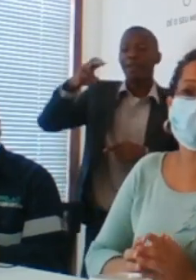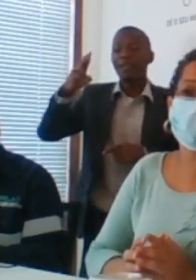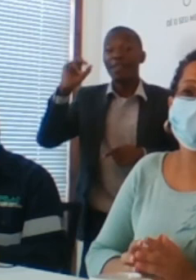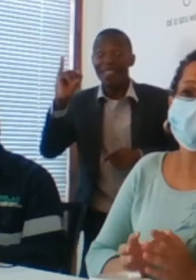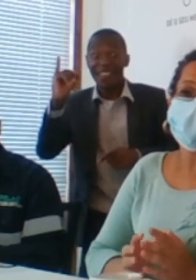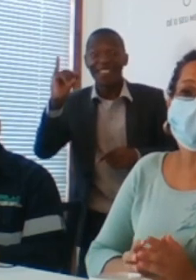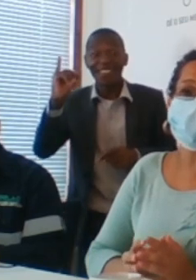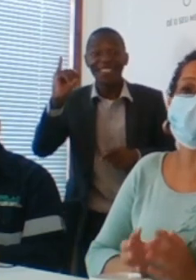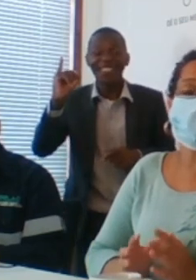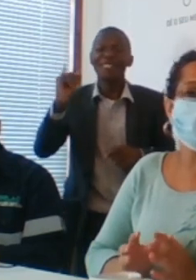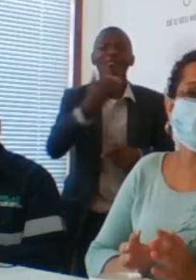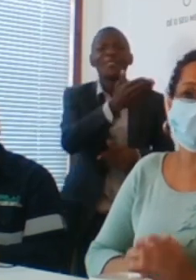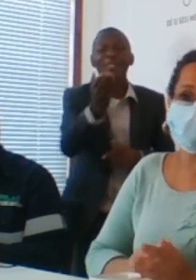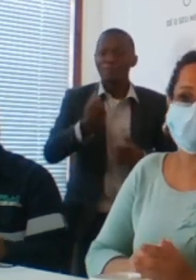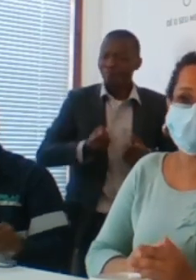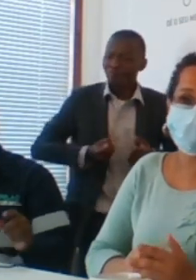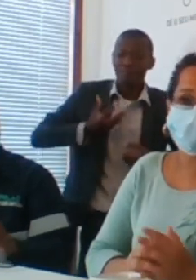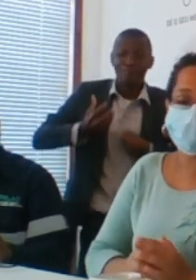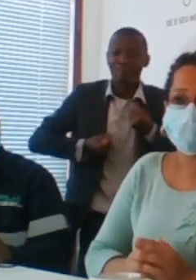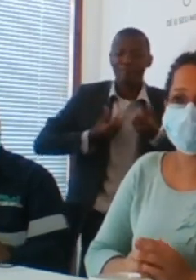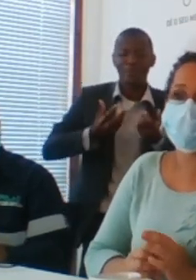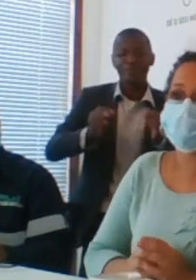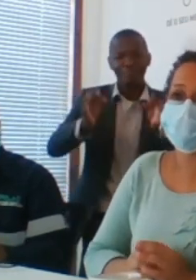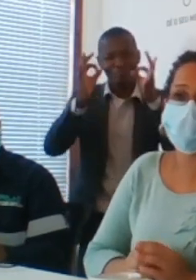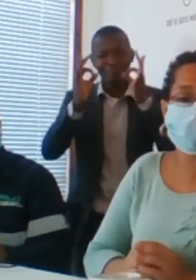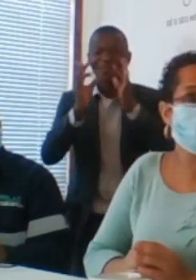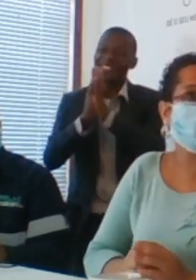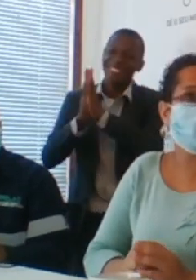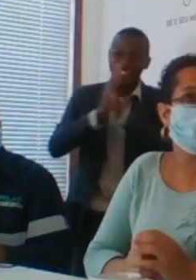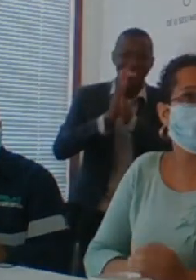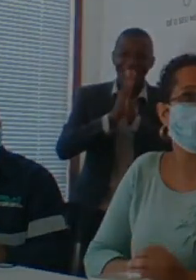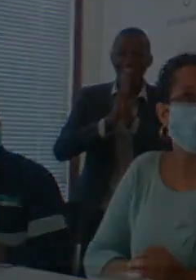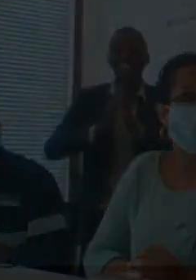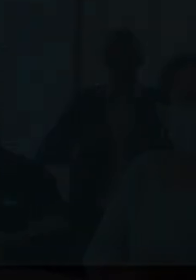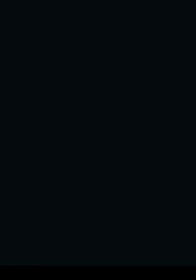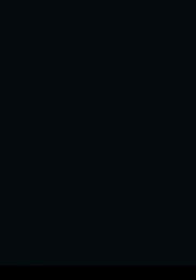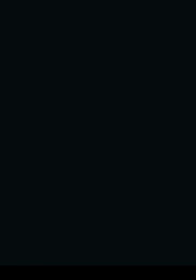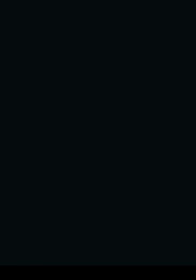dedication and help that you have given us with this session. Thank you so much.